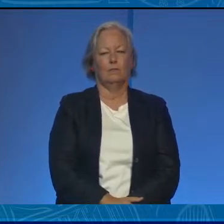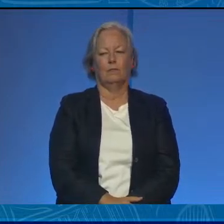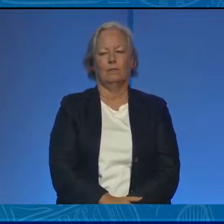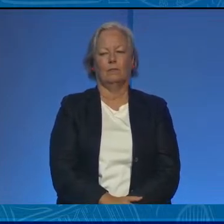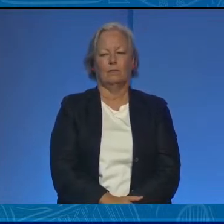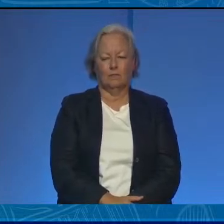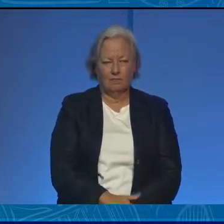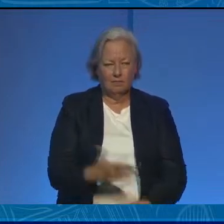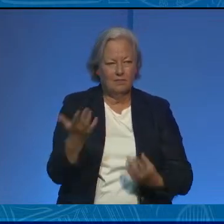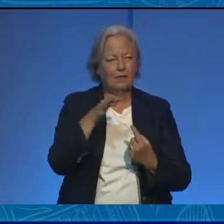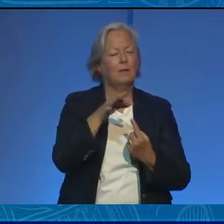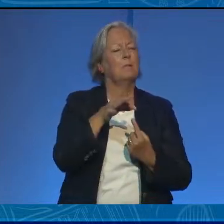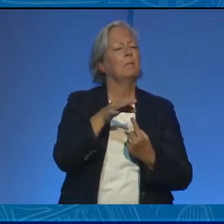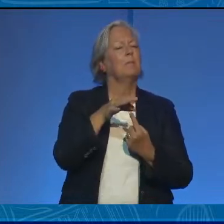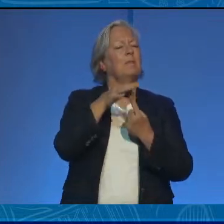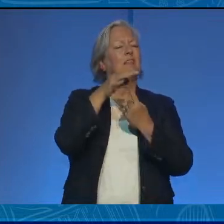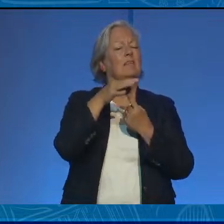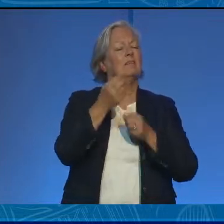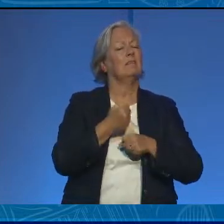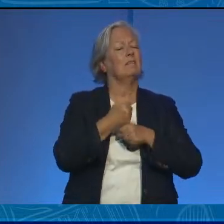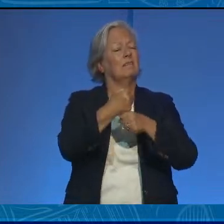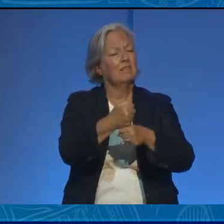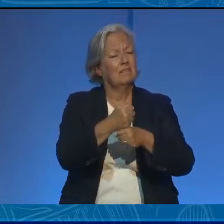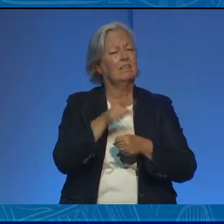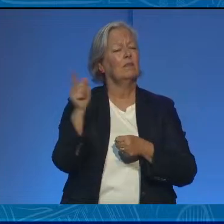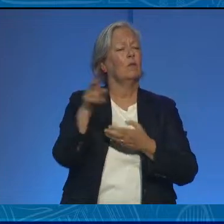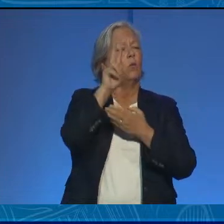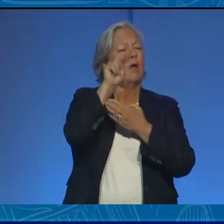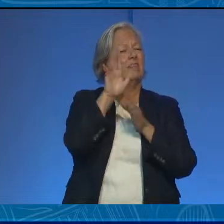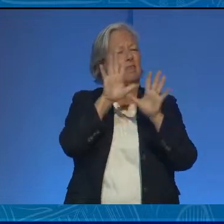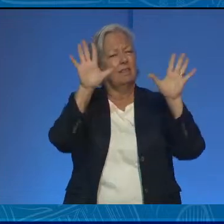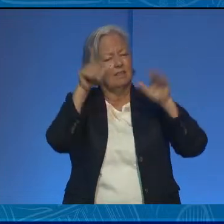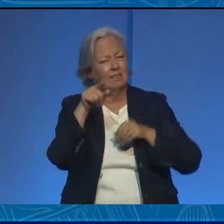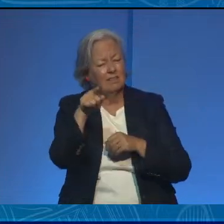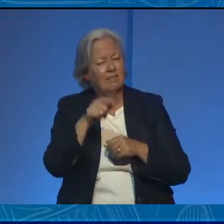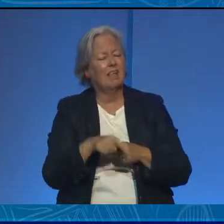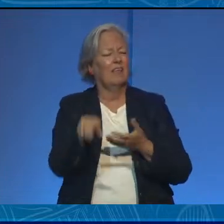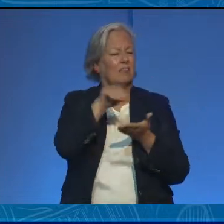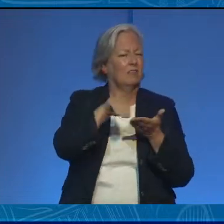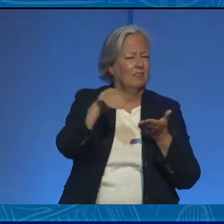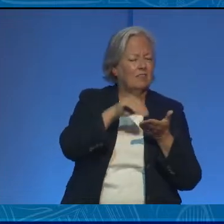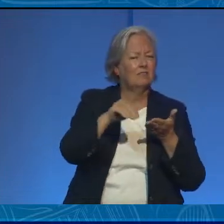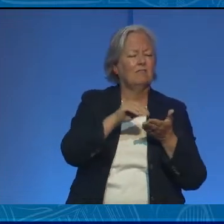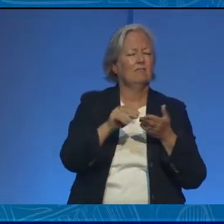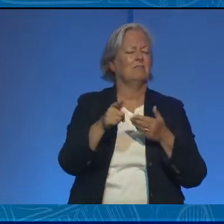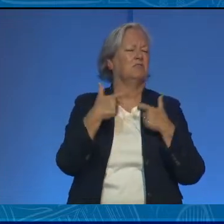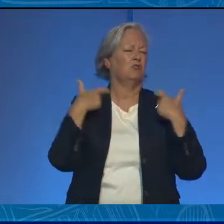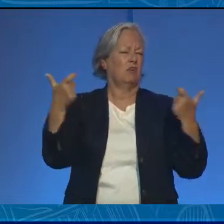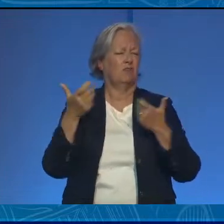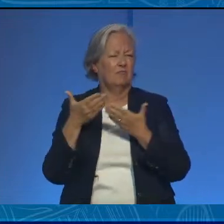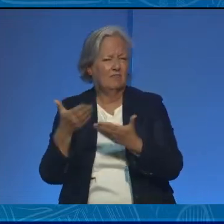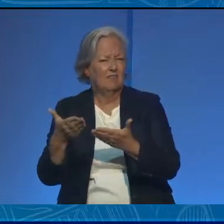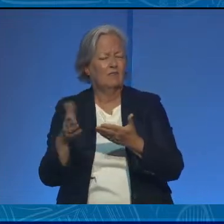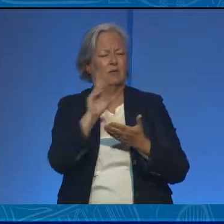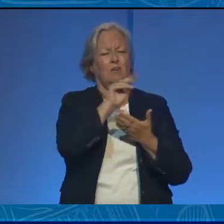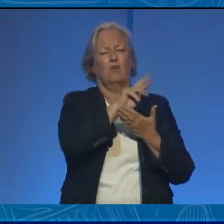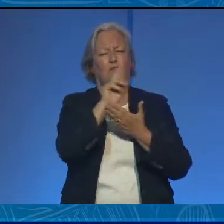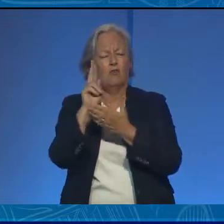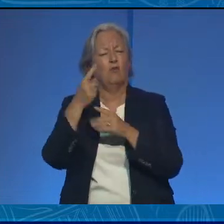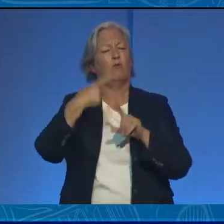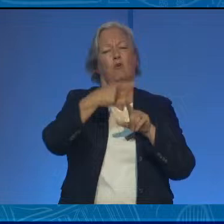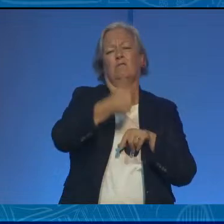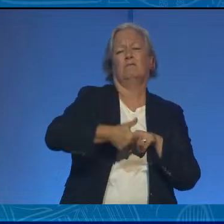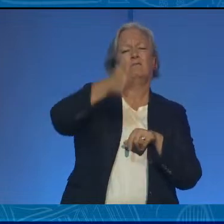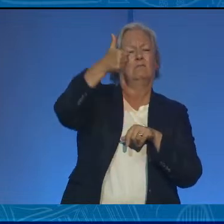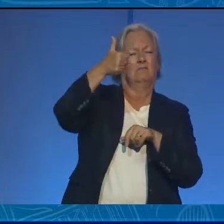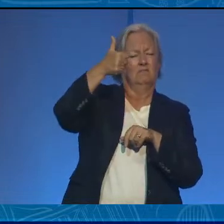Special Representative of the United Nations Secretary General for Disaster Risk Reduction and Head of UNDRR,